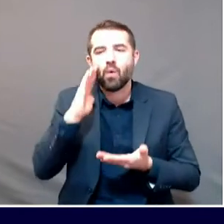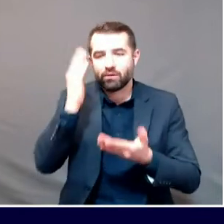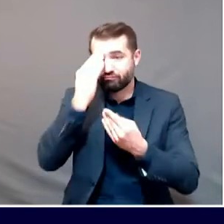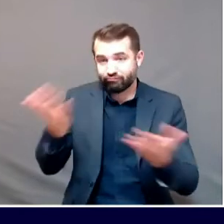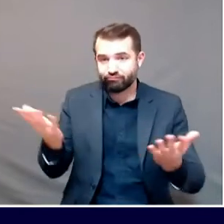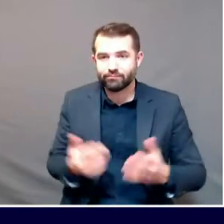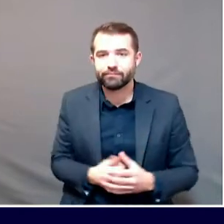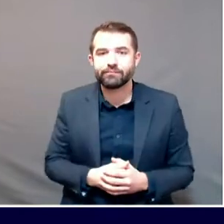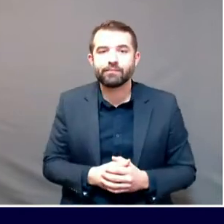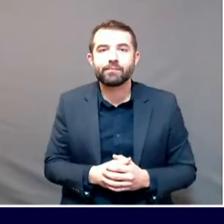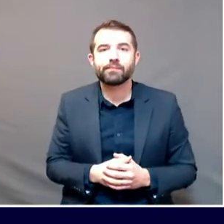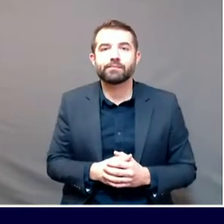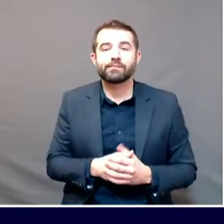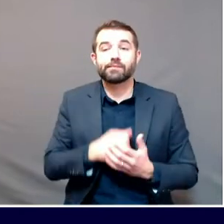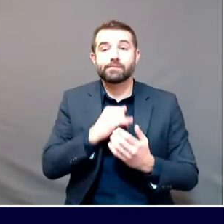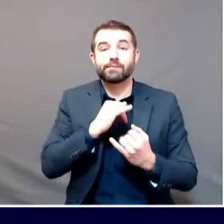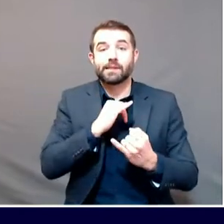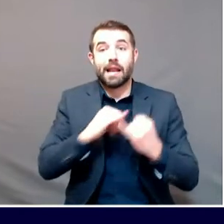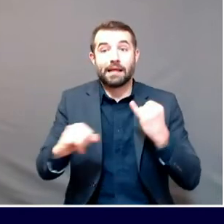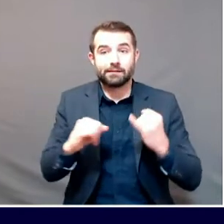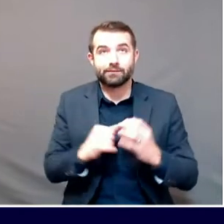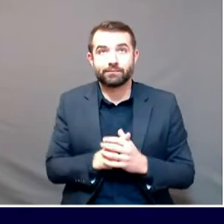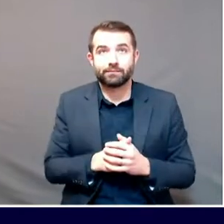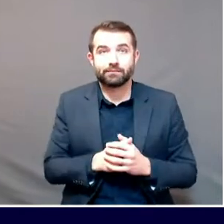finally, one